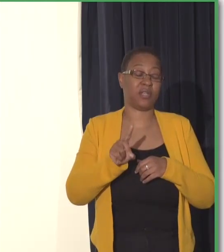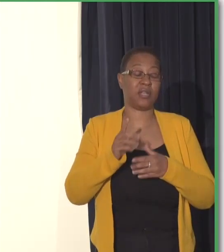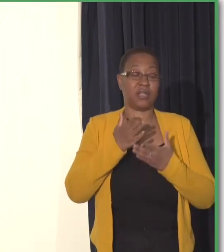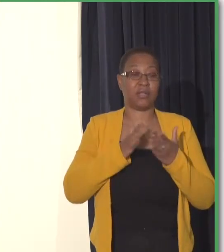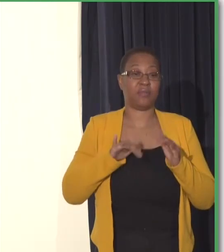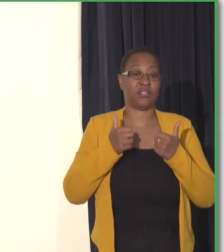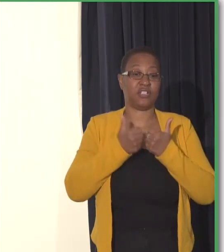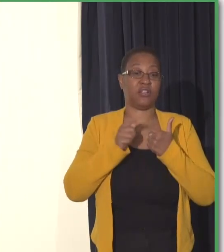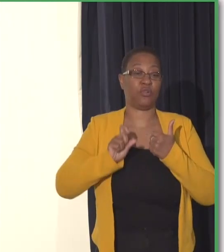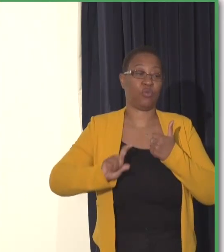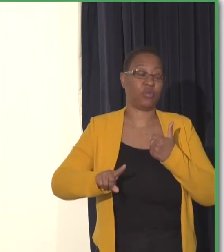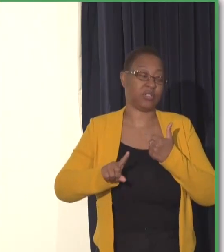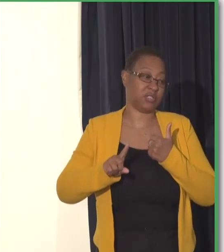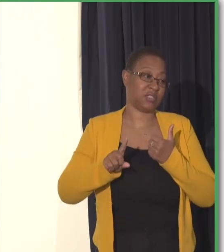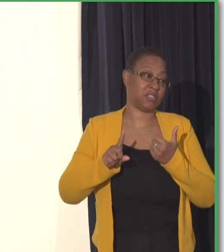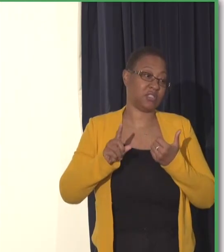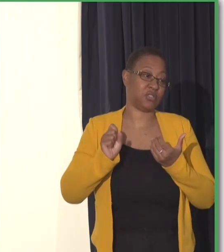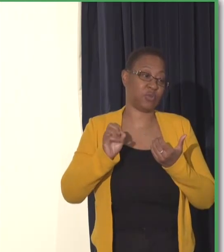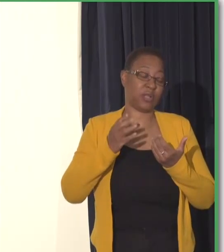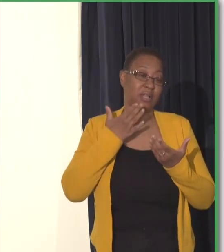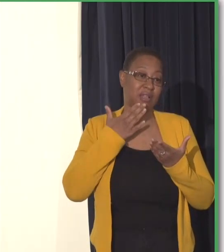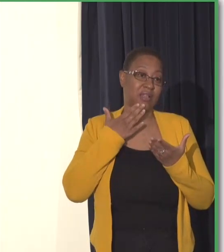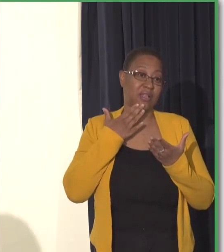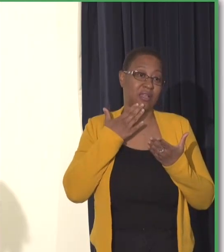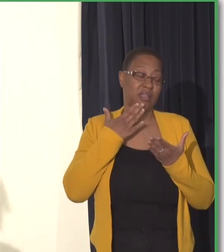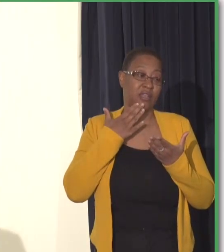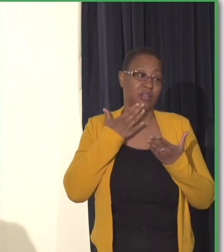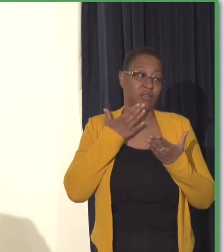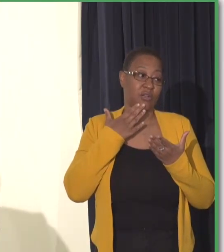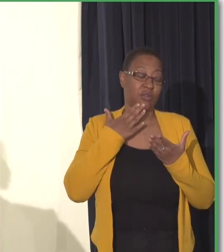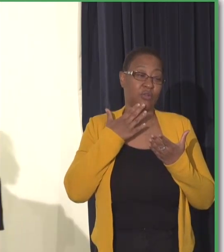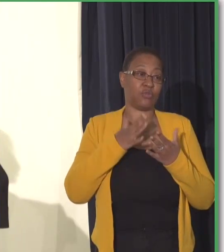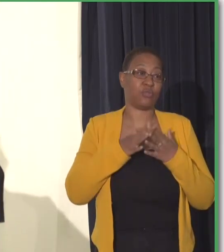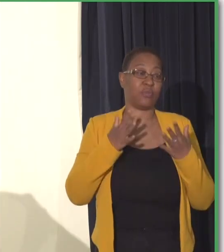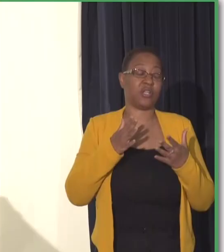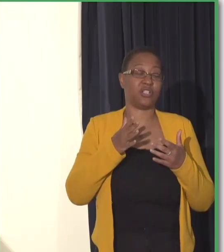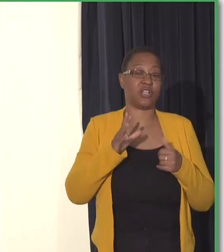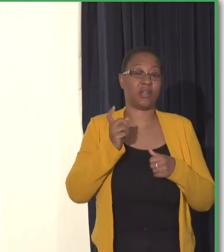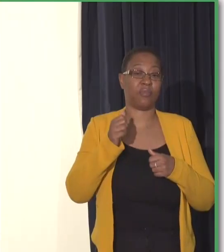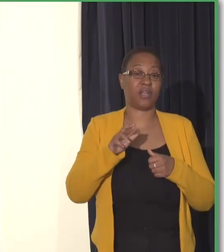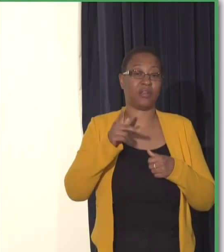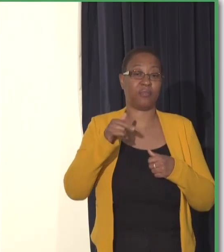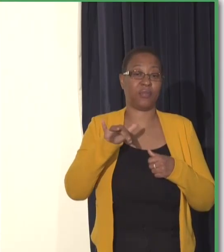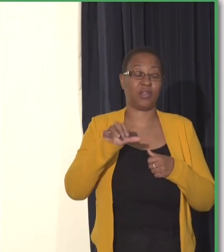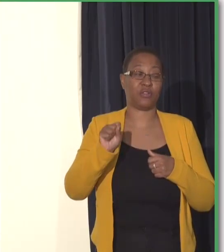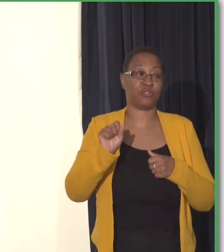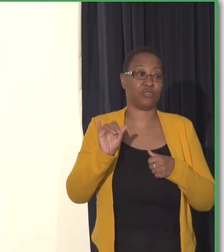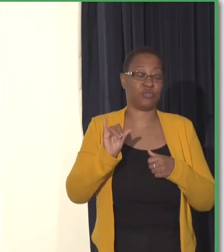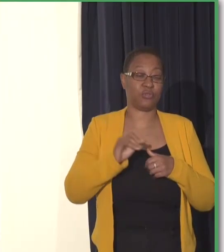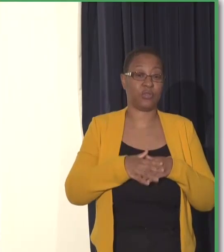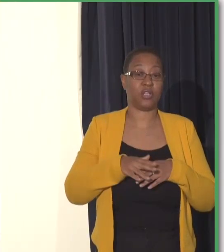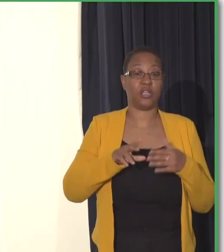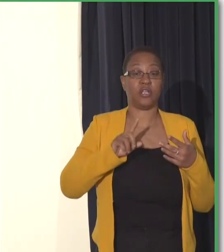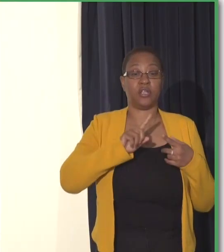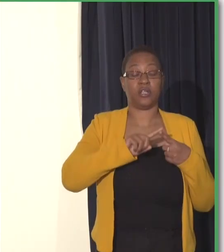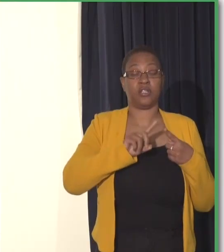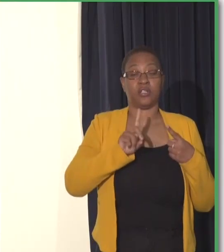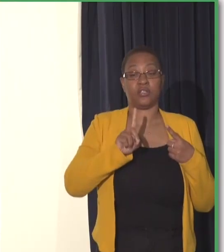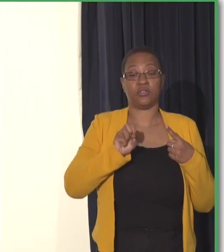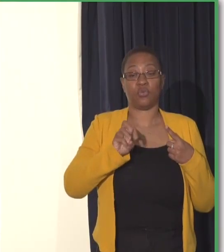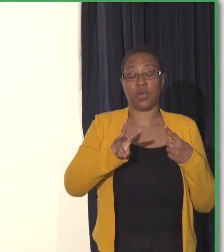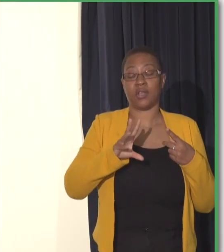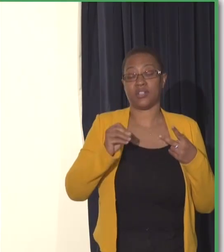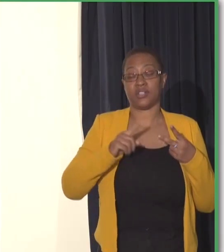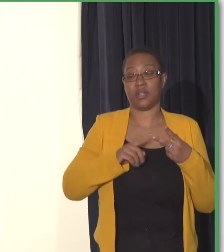those challenging questions. And so thank you very kindly, Commander Parrish, as well. Thank you. Commissioner DeWash and then Commissioner Bernard. I